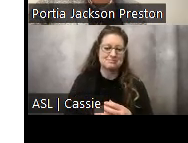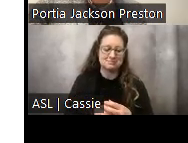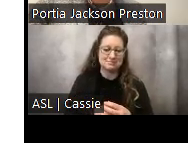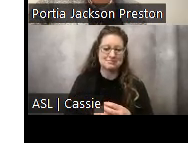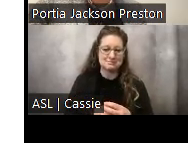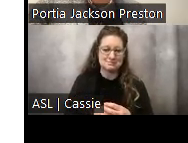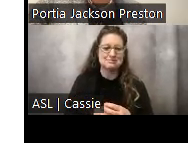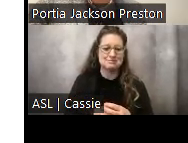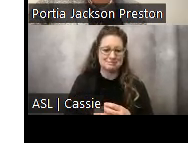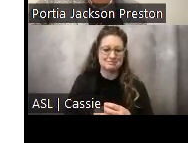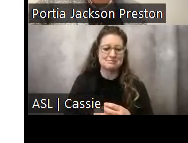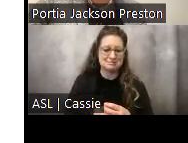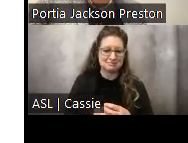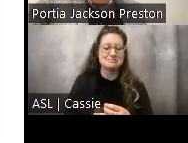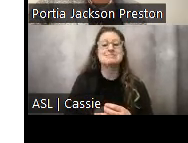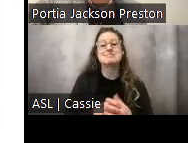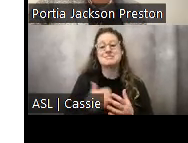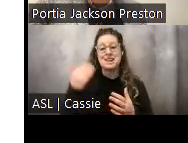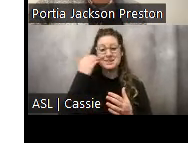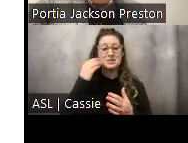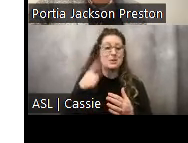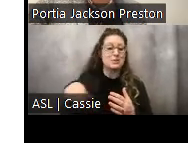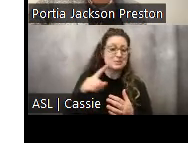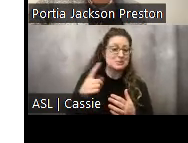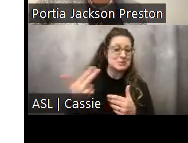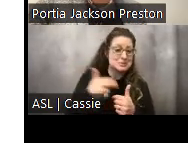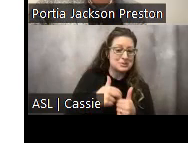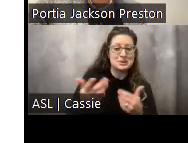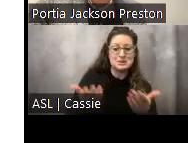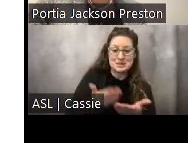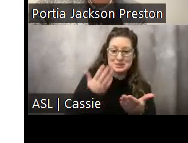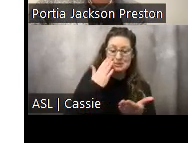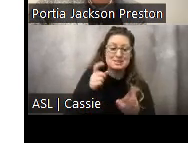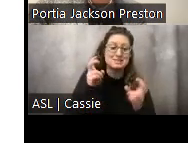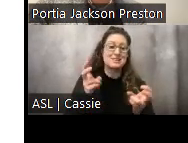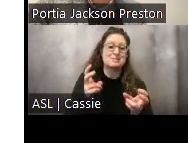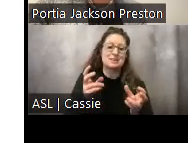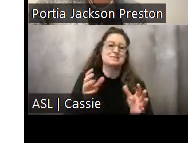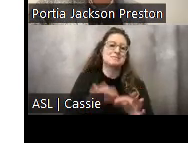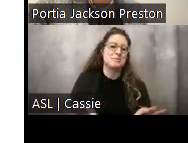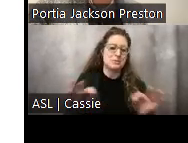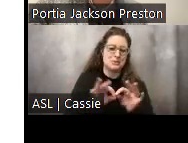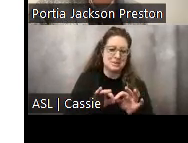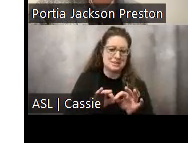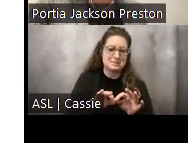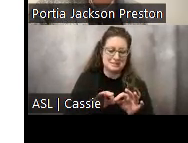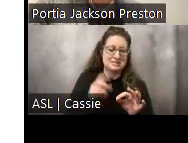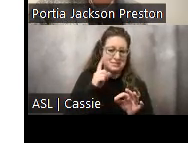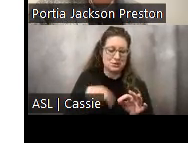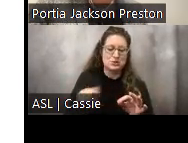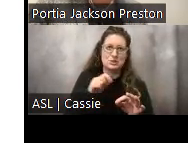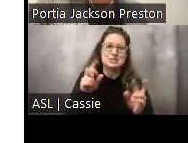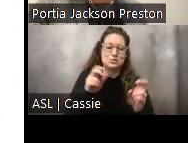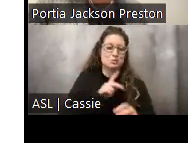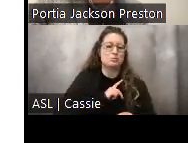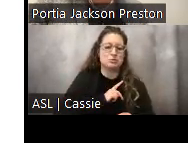you're here because it's important to you personally. This is an issue. Some of the